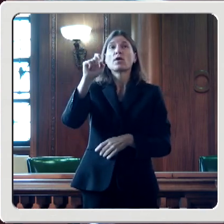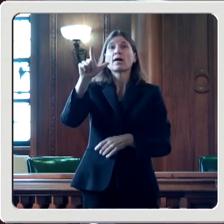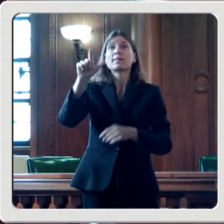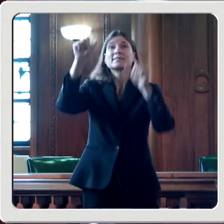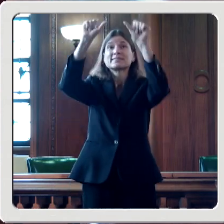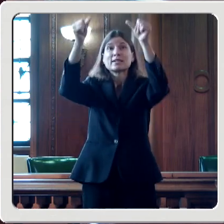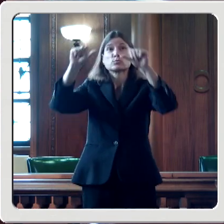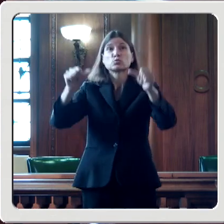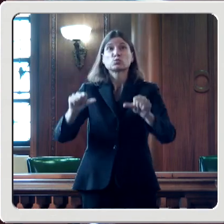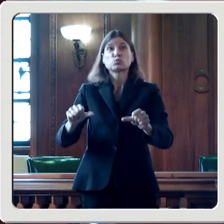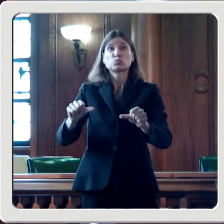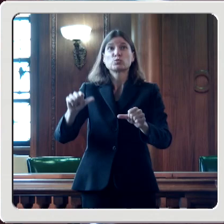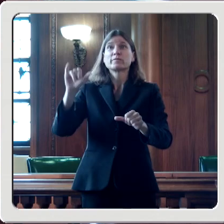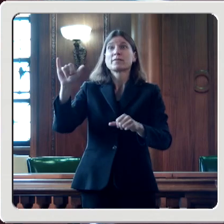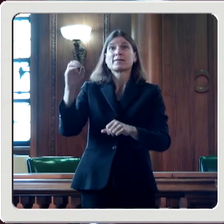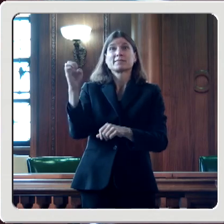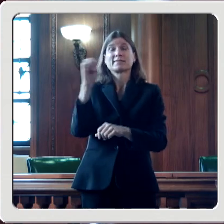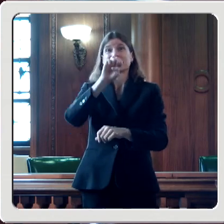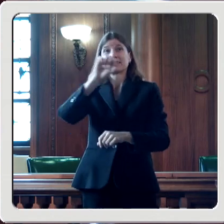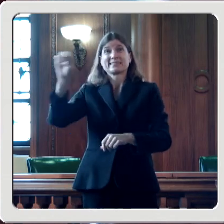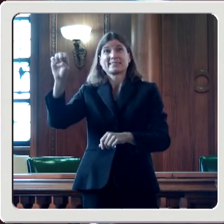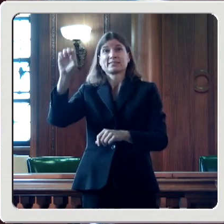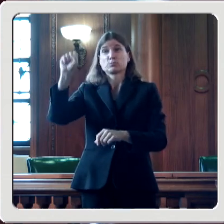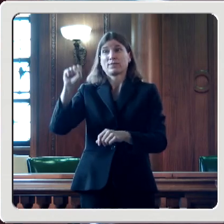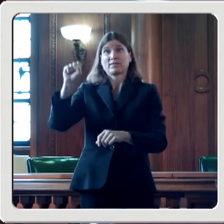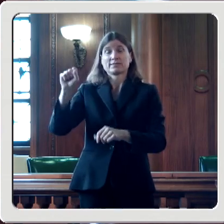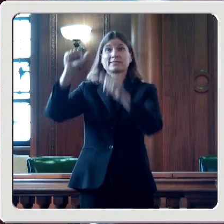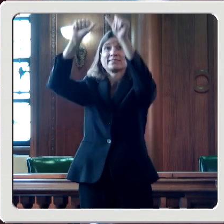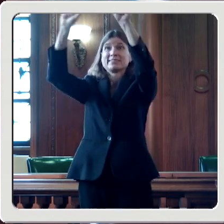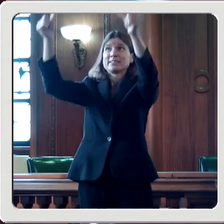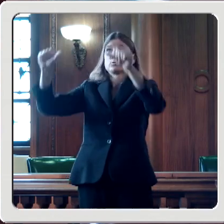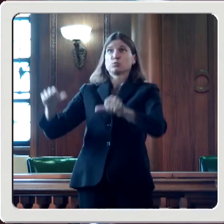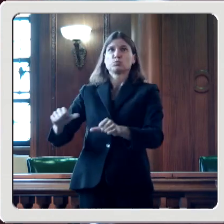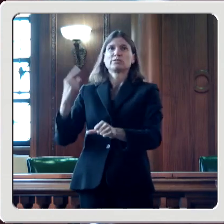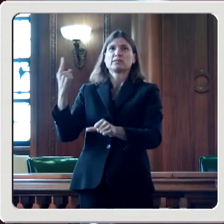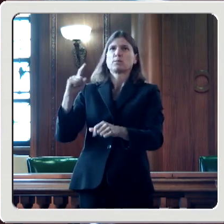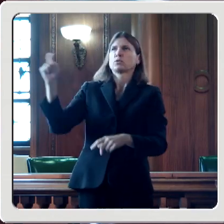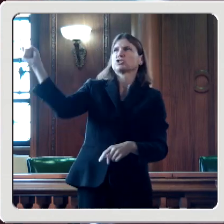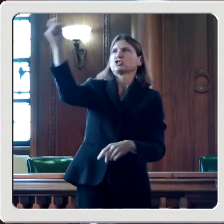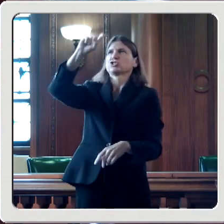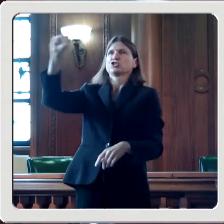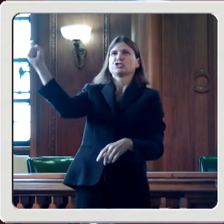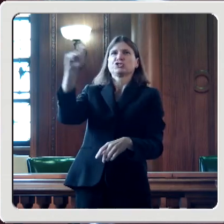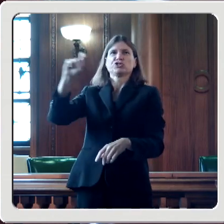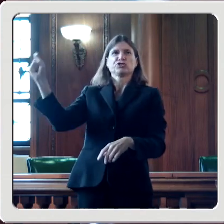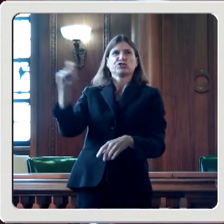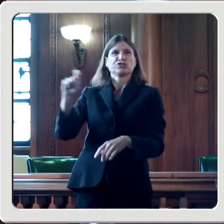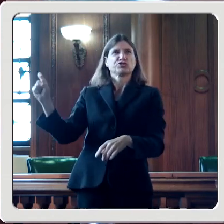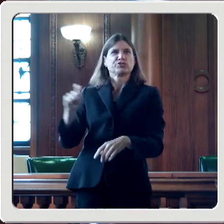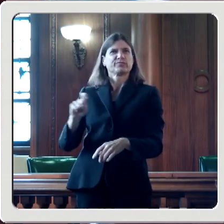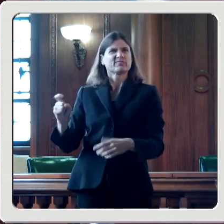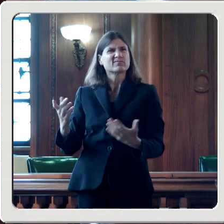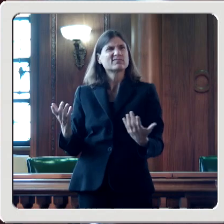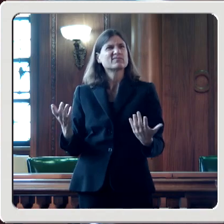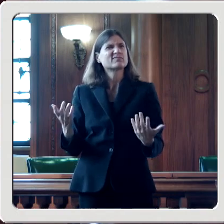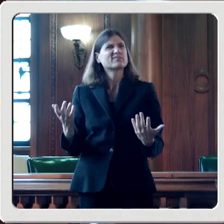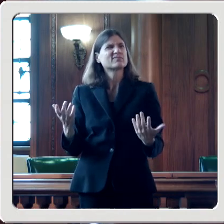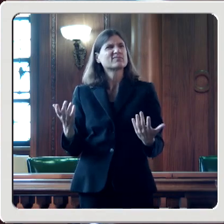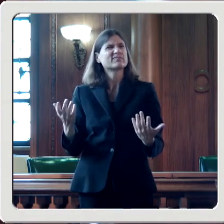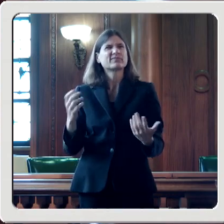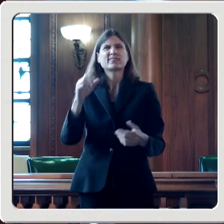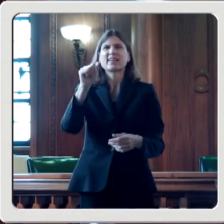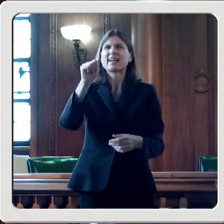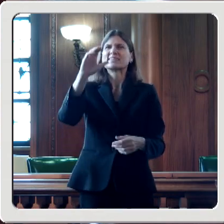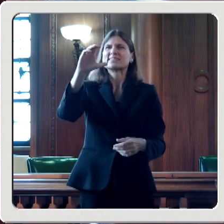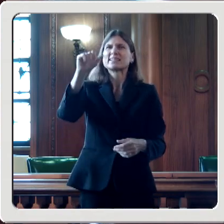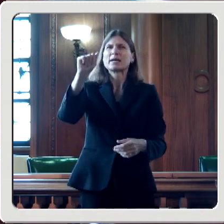defaced with terrible acronyms being put there, ACAB, which indicates all